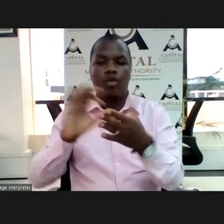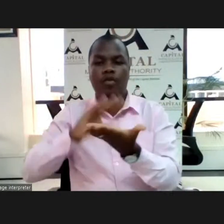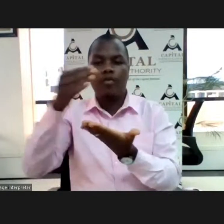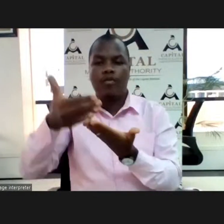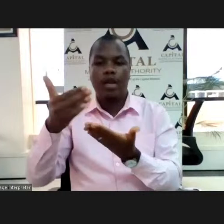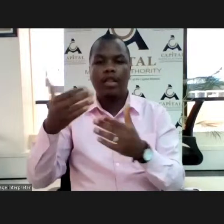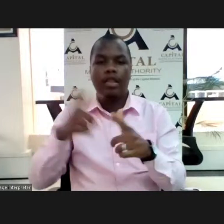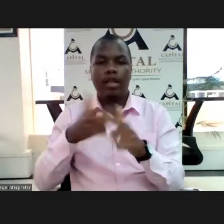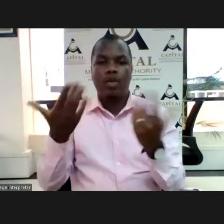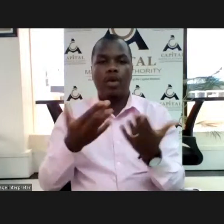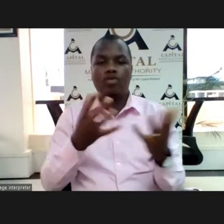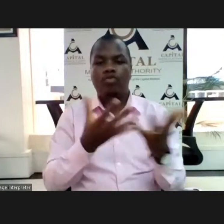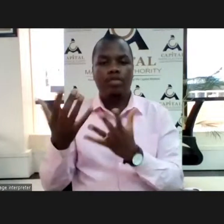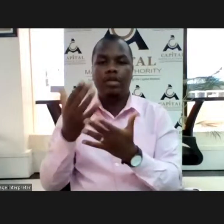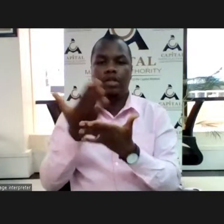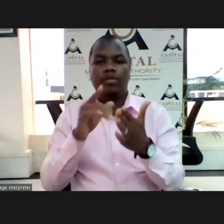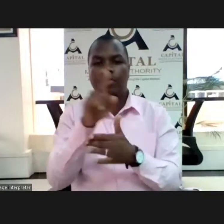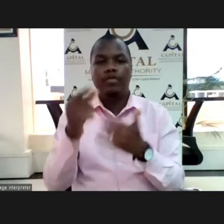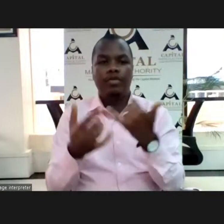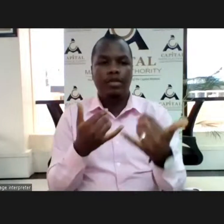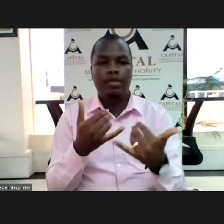or rake in some of these